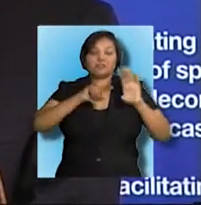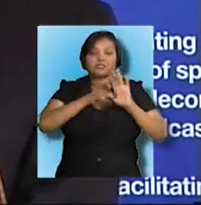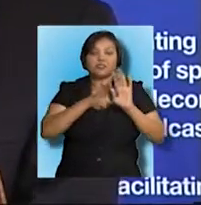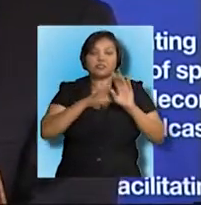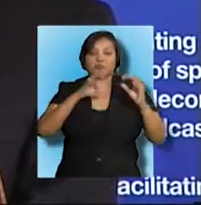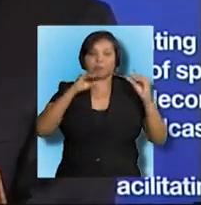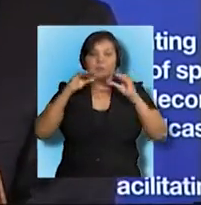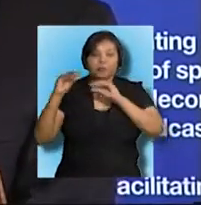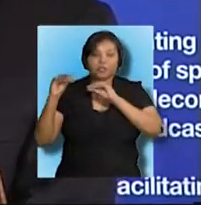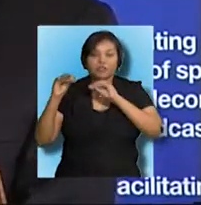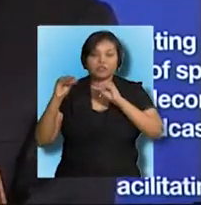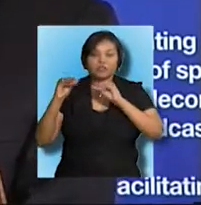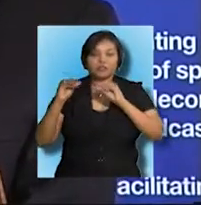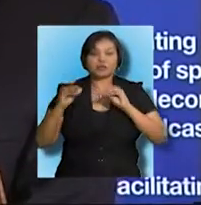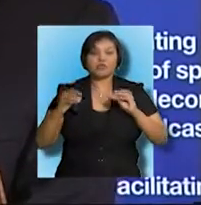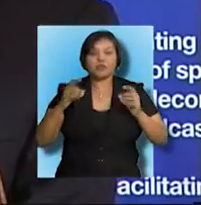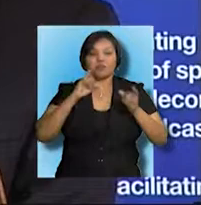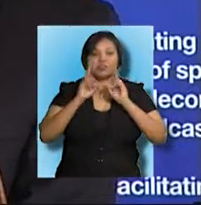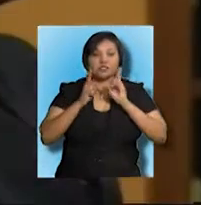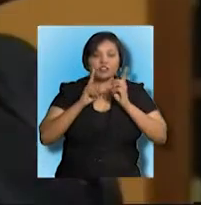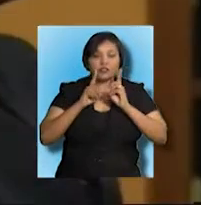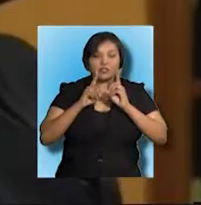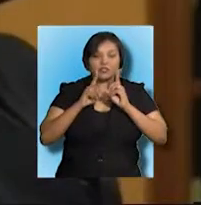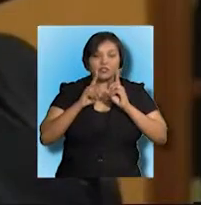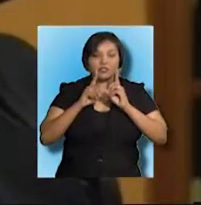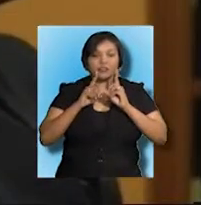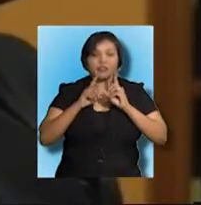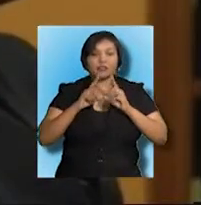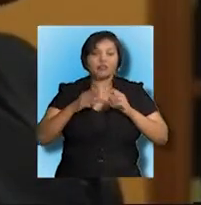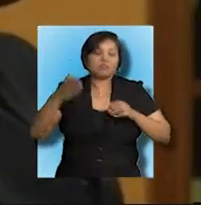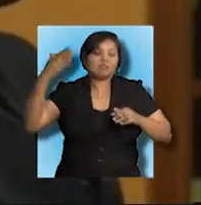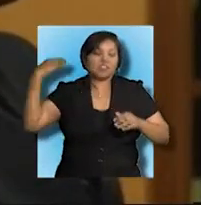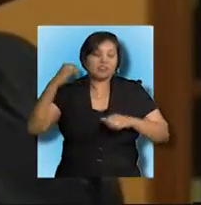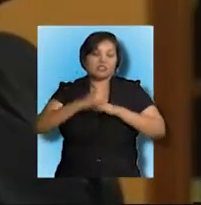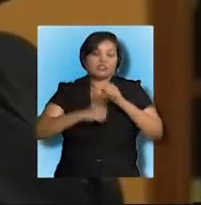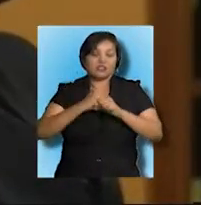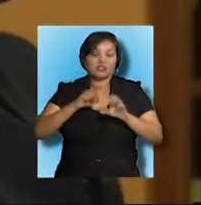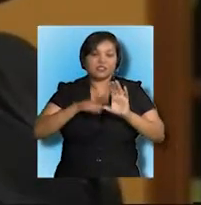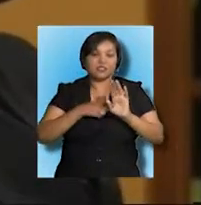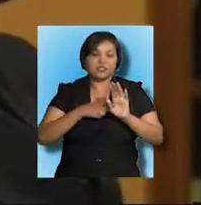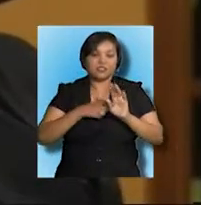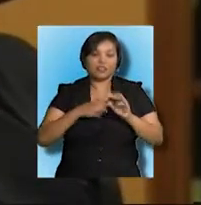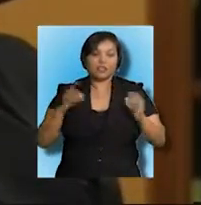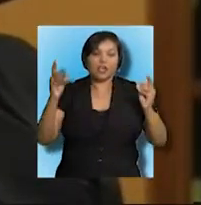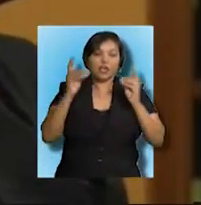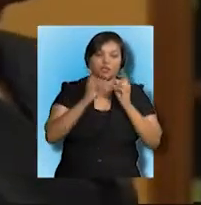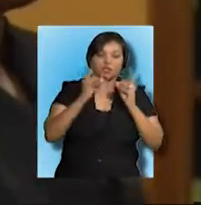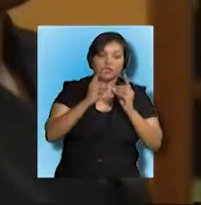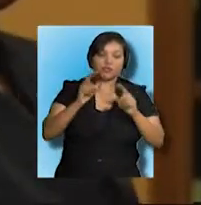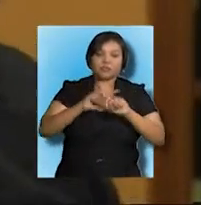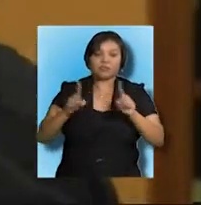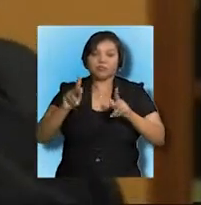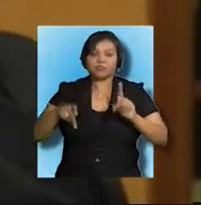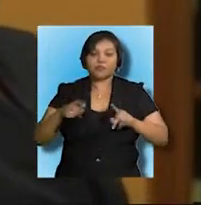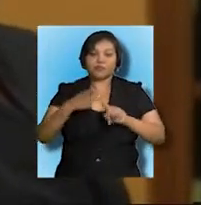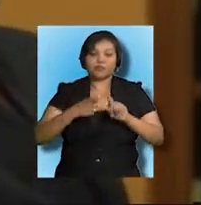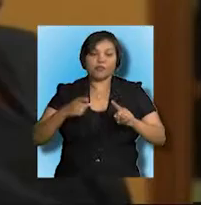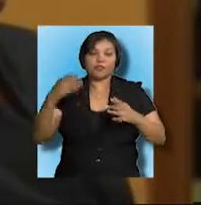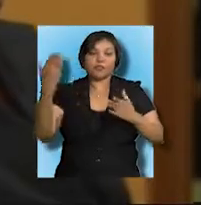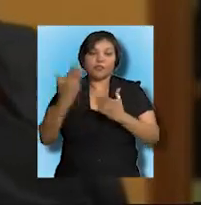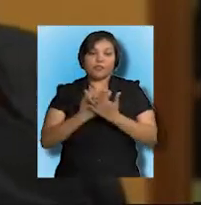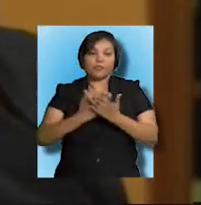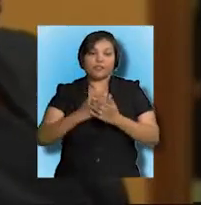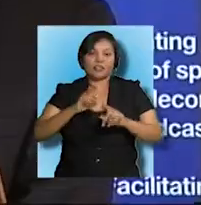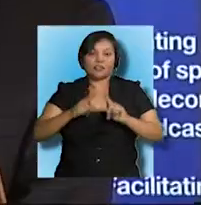on the issue of media ownership earlier this year and to date has met with representatives of the media and